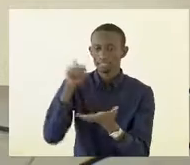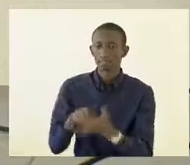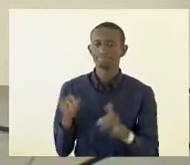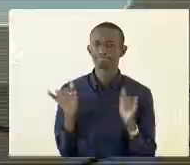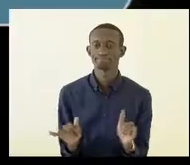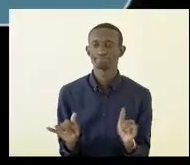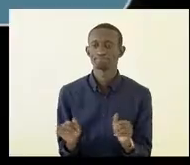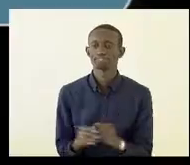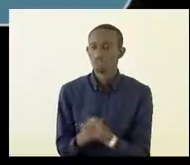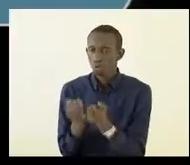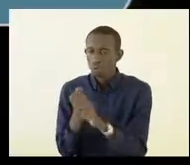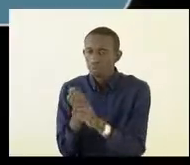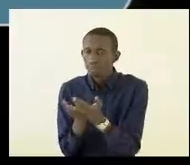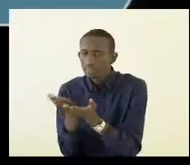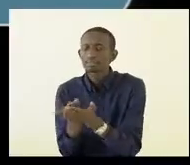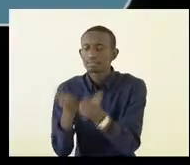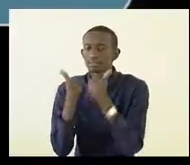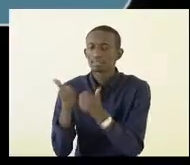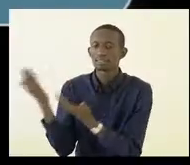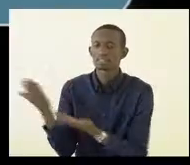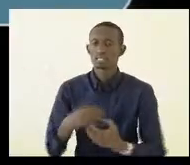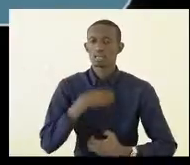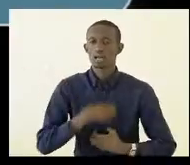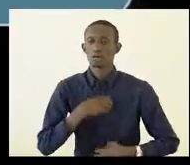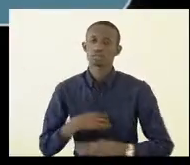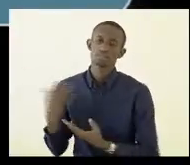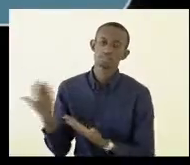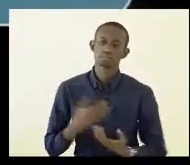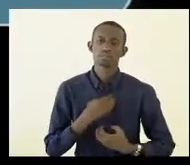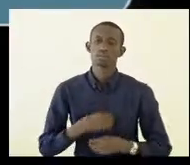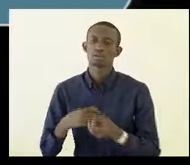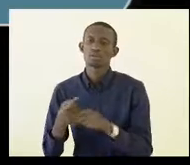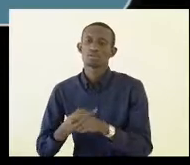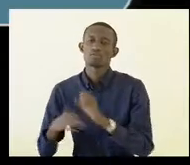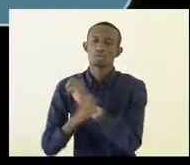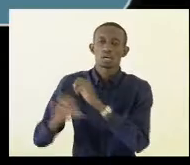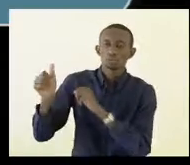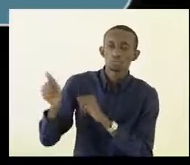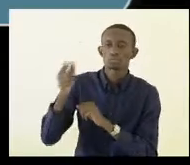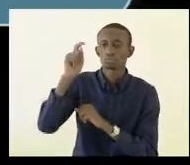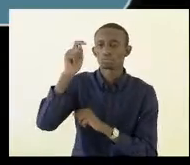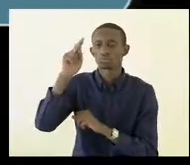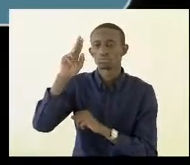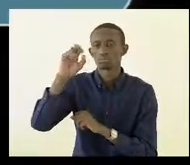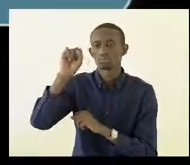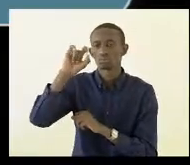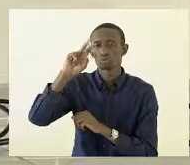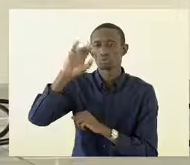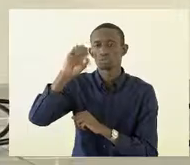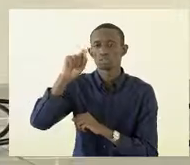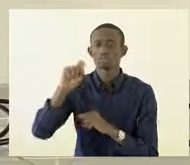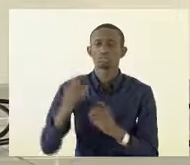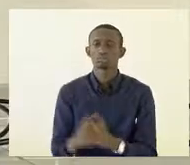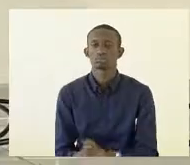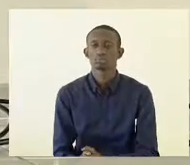these services from ecotourism and all others, and we still maintain our environment, so the future generation can also have that foreign